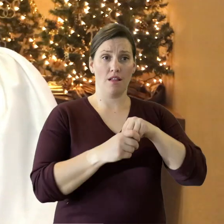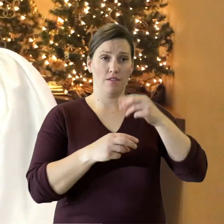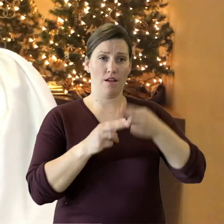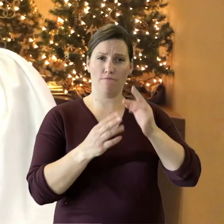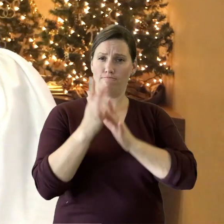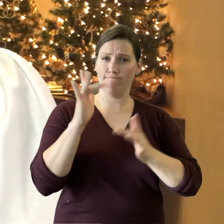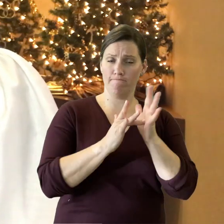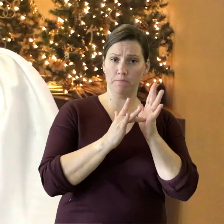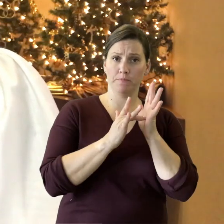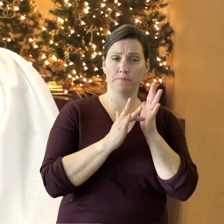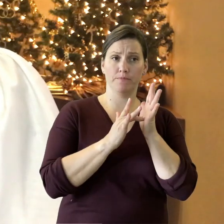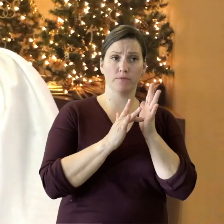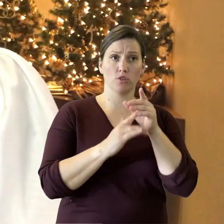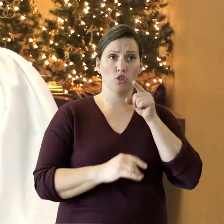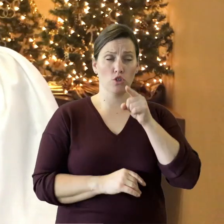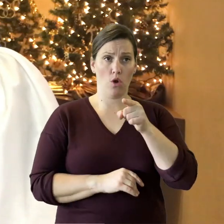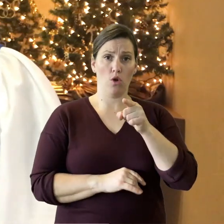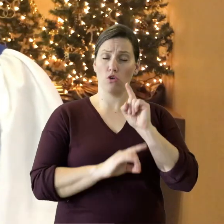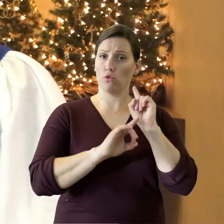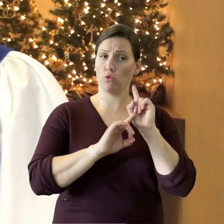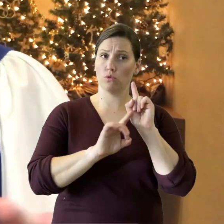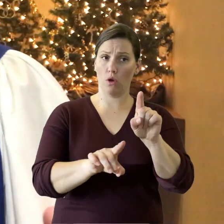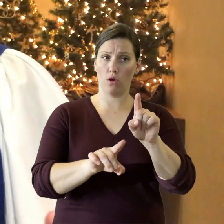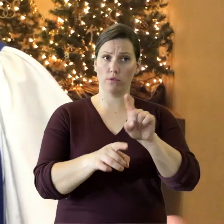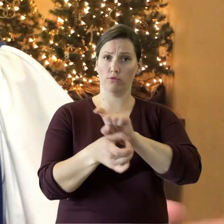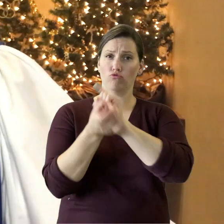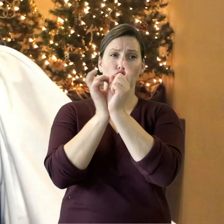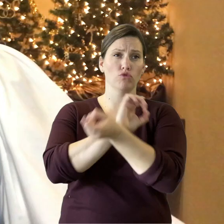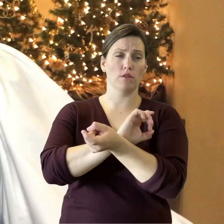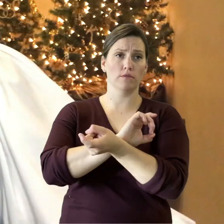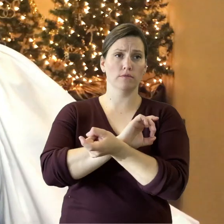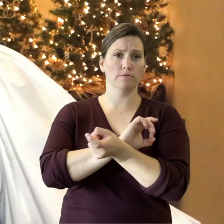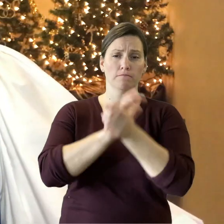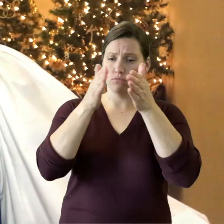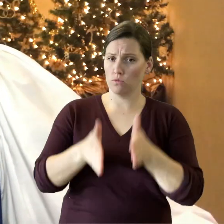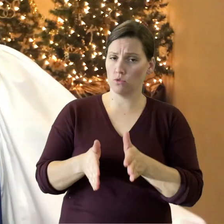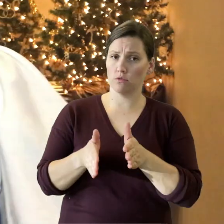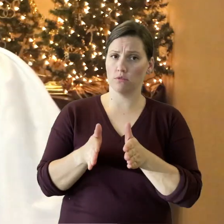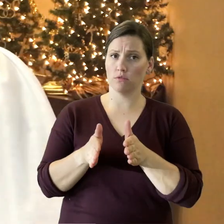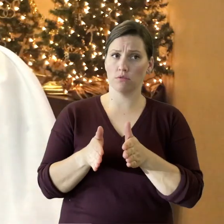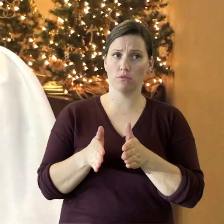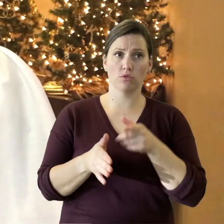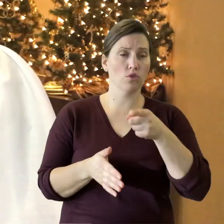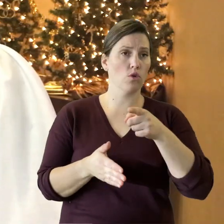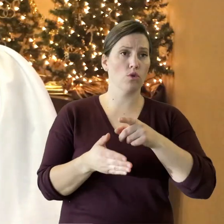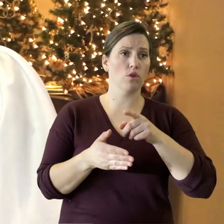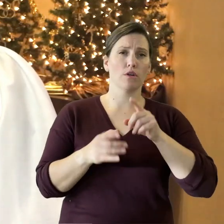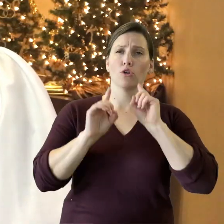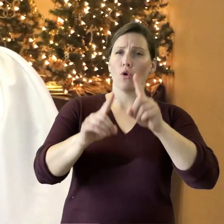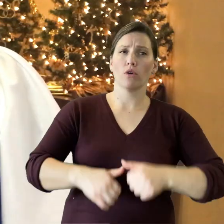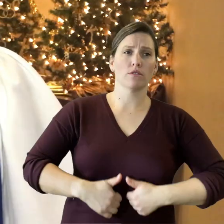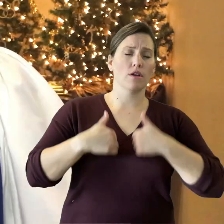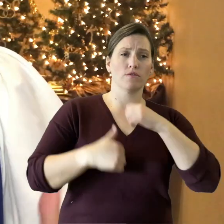And in the name of Jesus, you then go out as a changed and transformed person. You